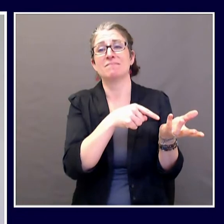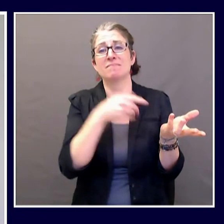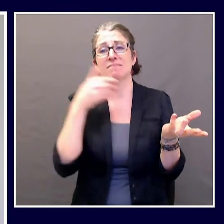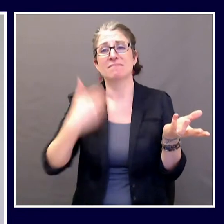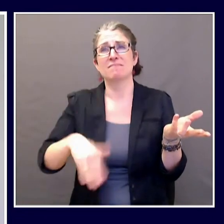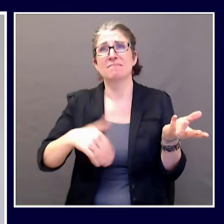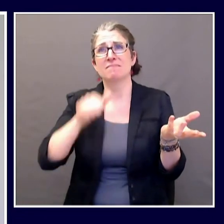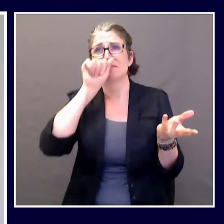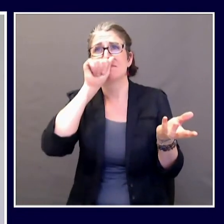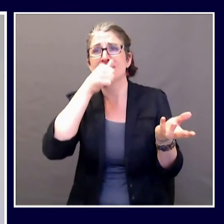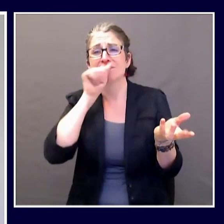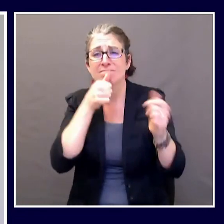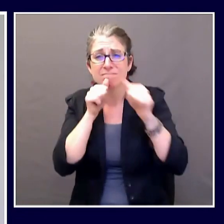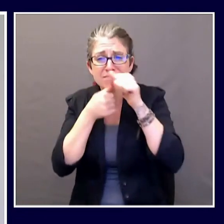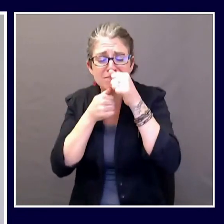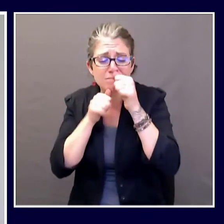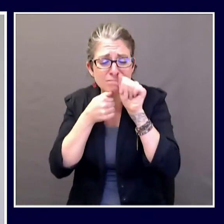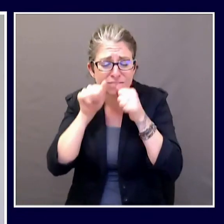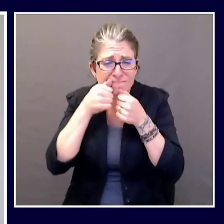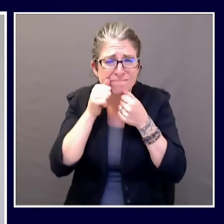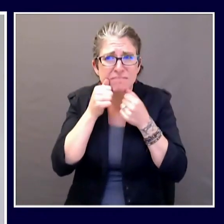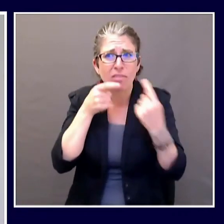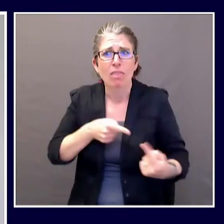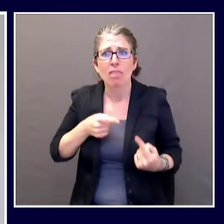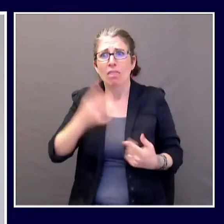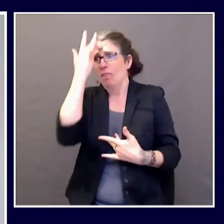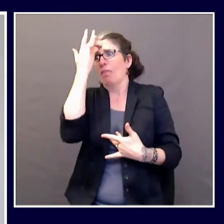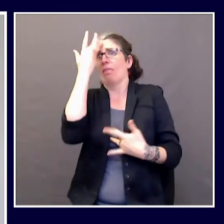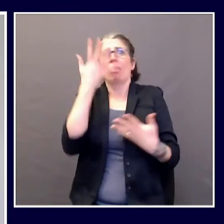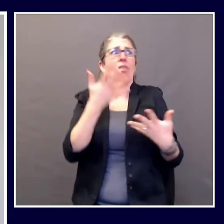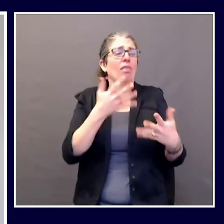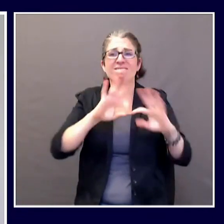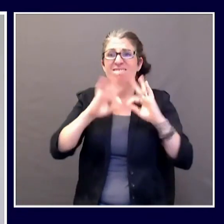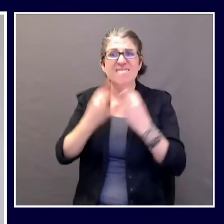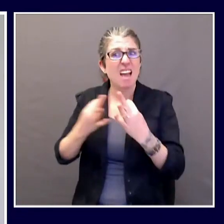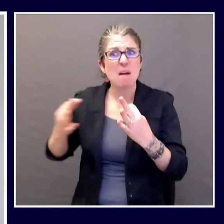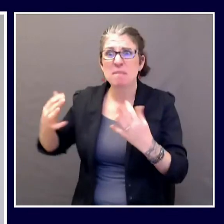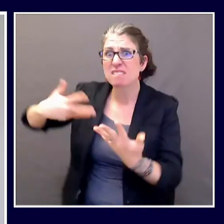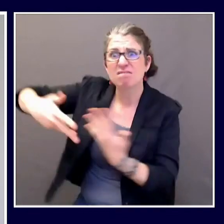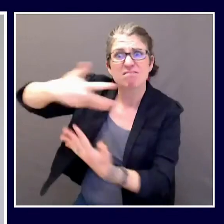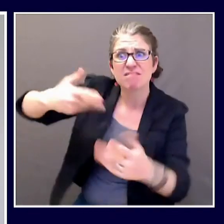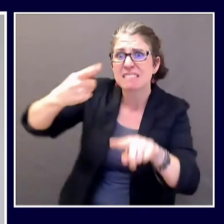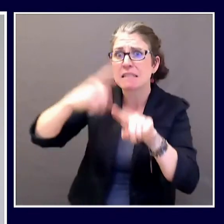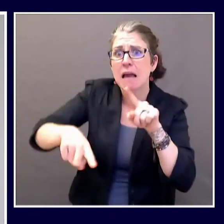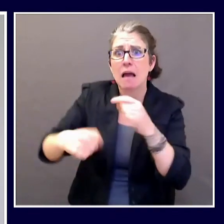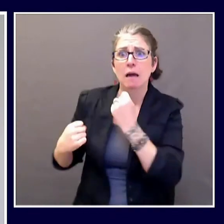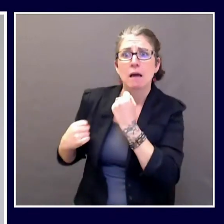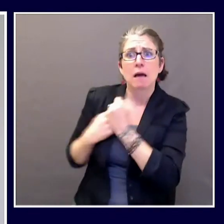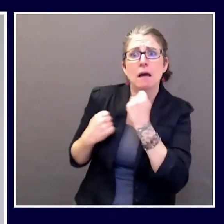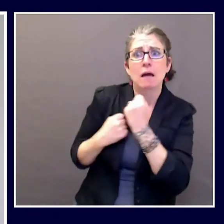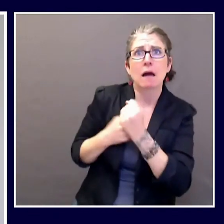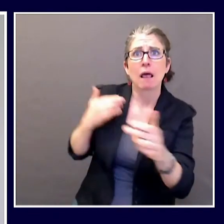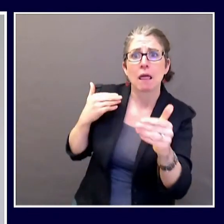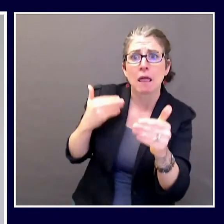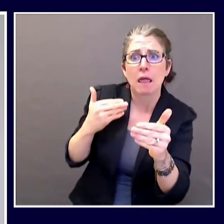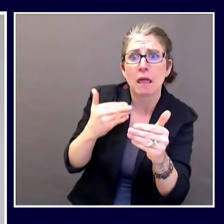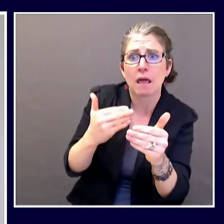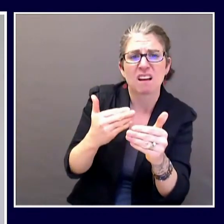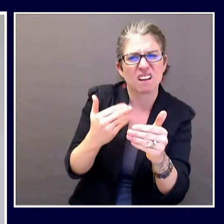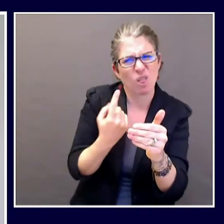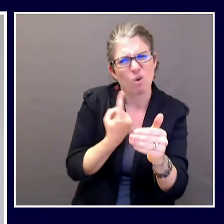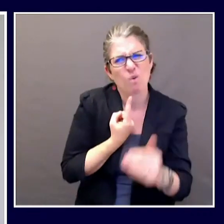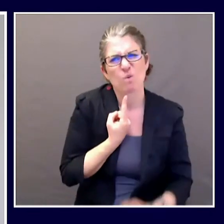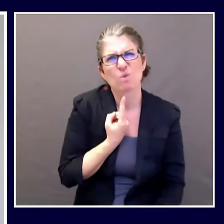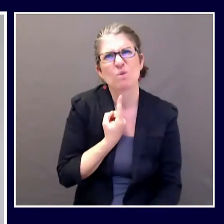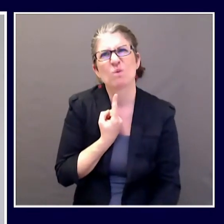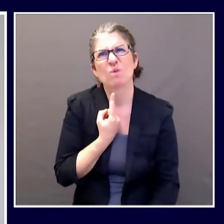have imposed, dying has become, for many Mainers, a solitary affair.